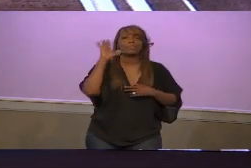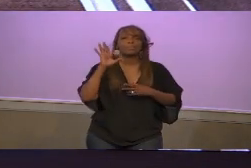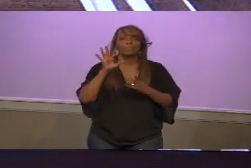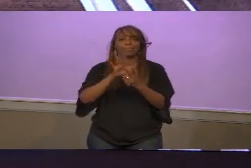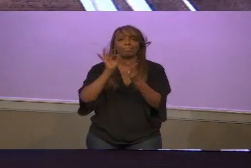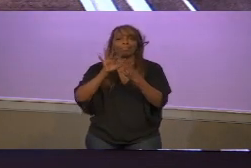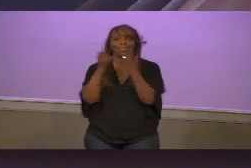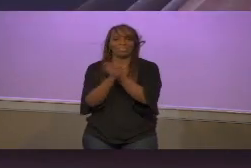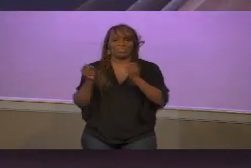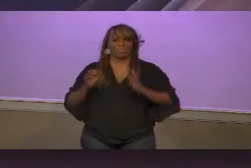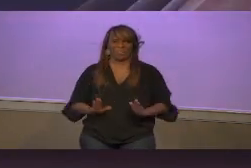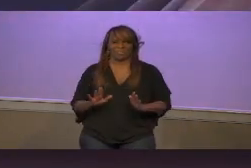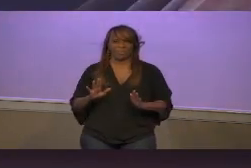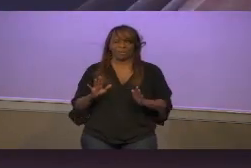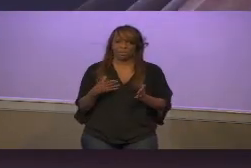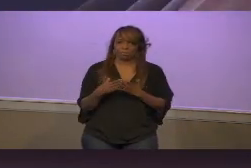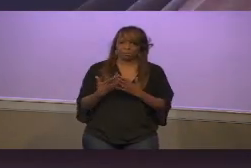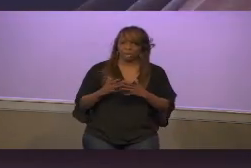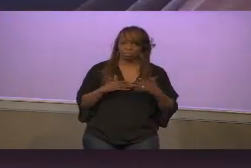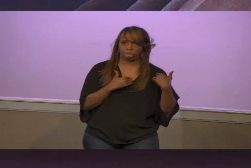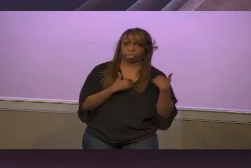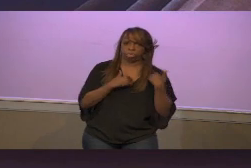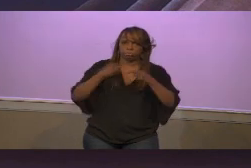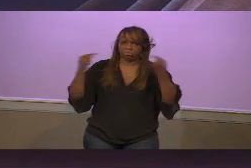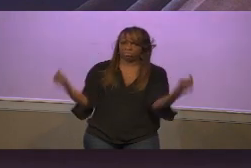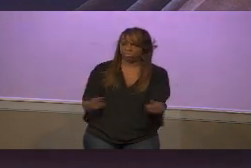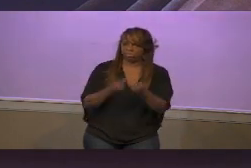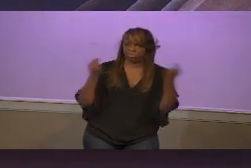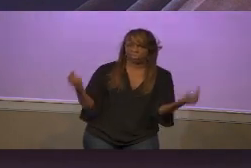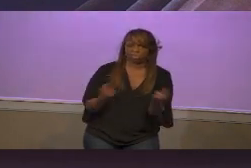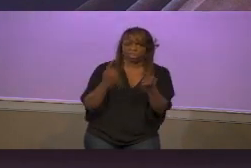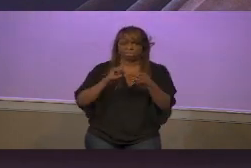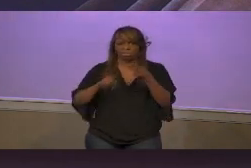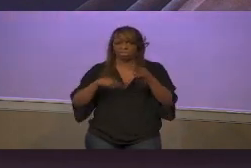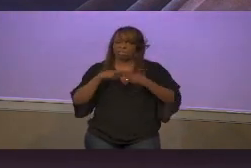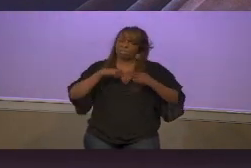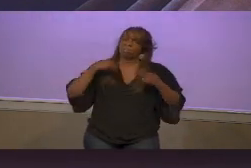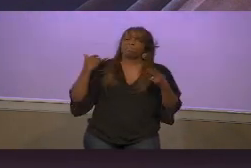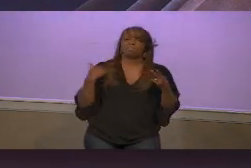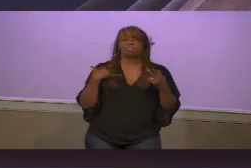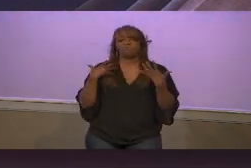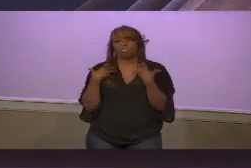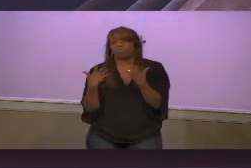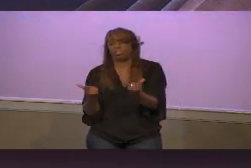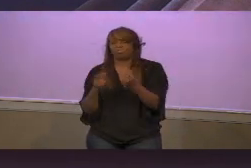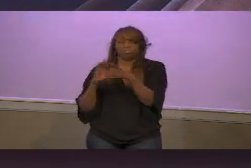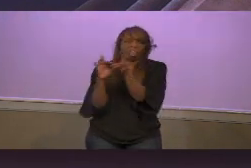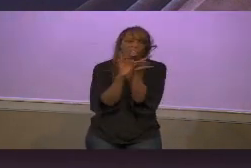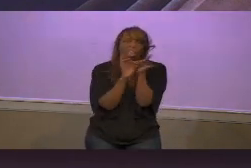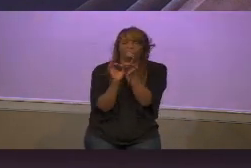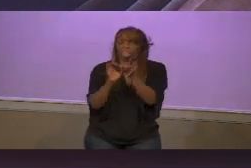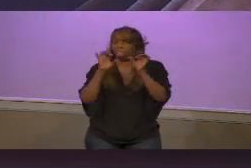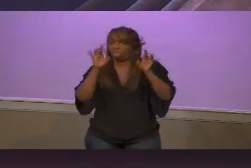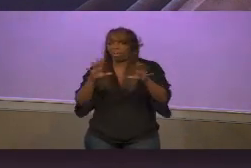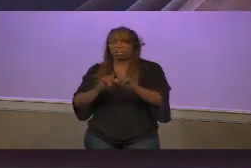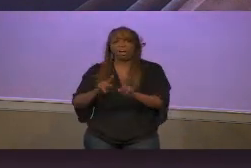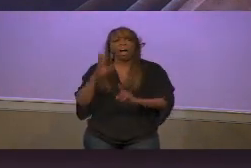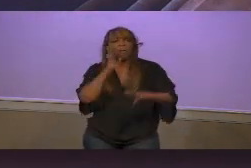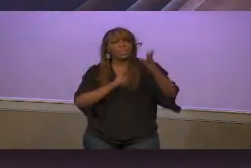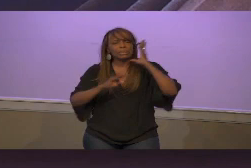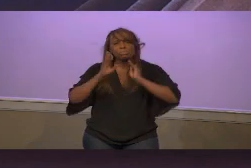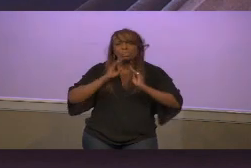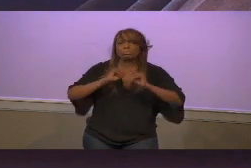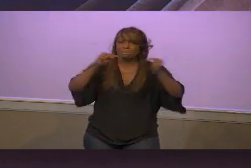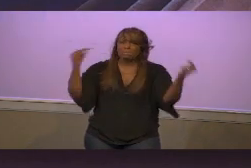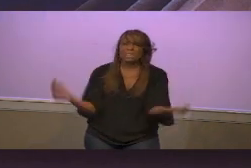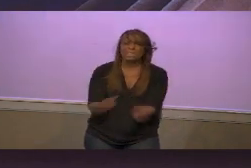and the mire of sin, out of unhealthy relationships, out of troubled past, God has over and